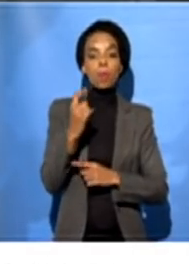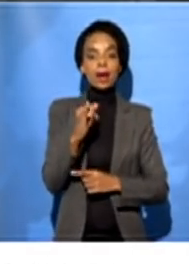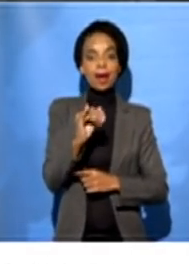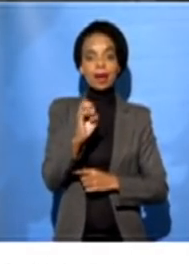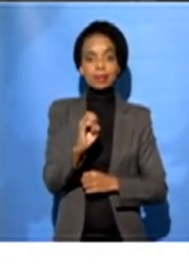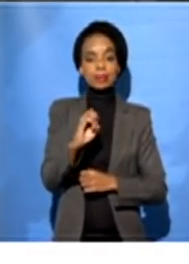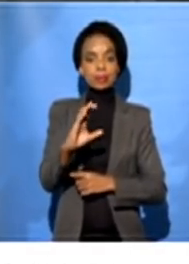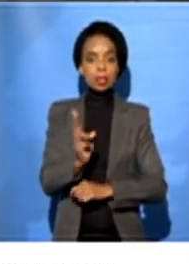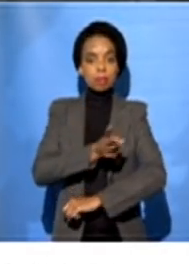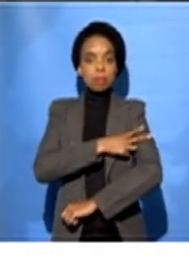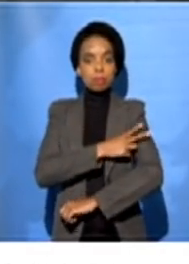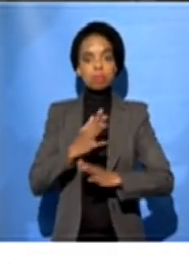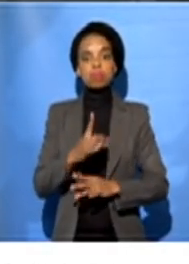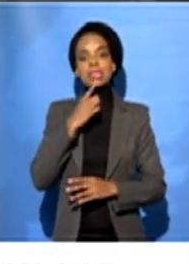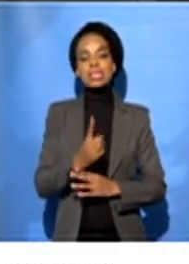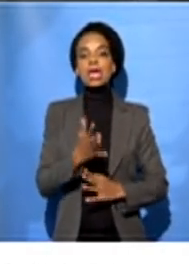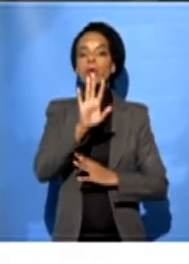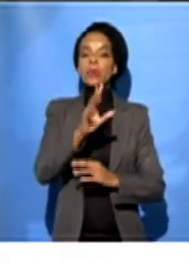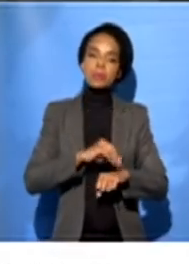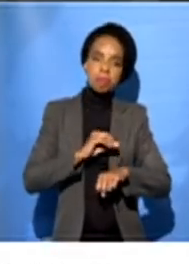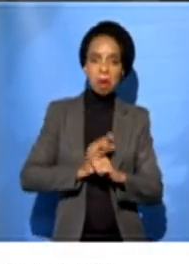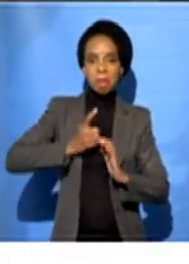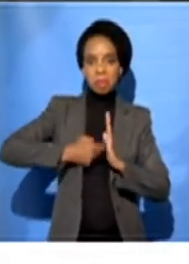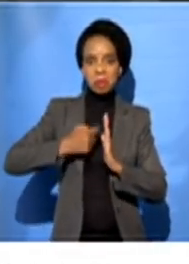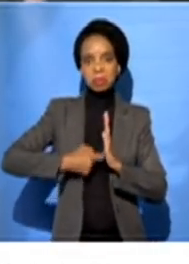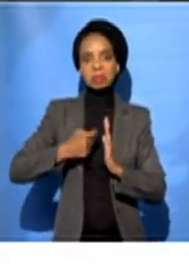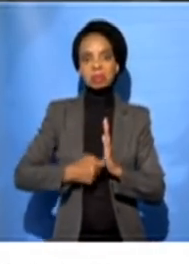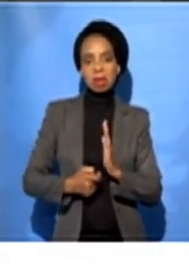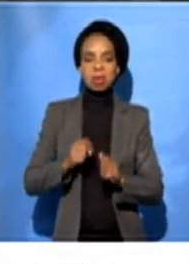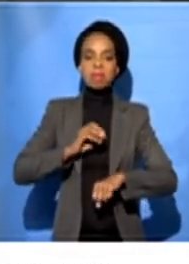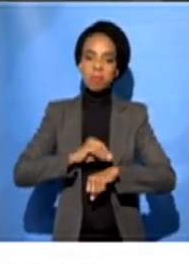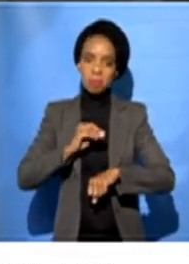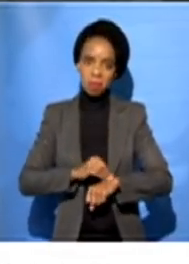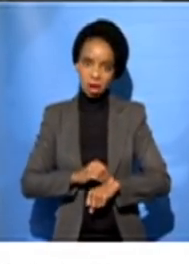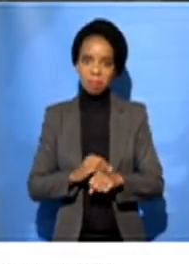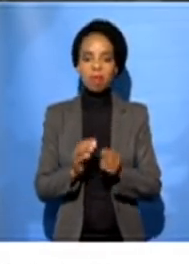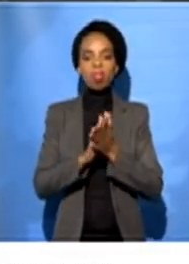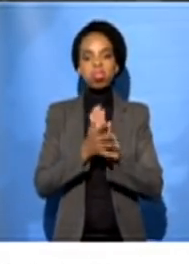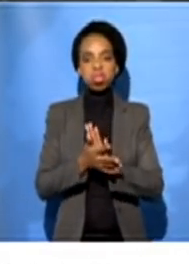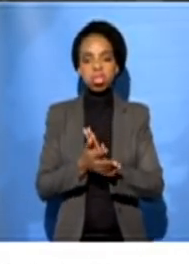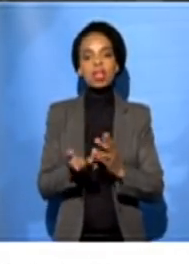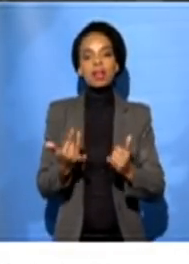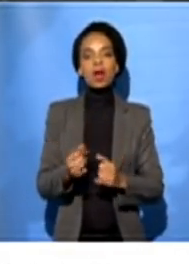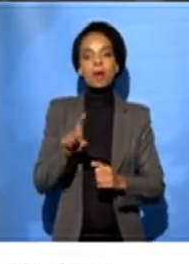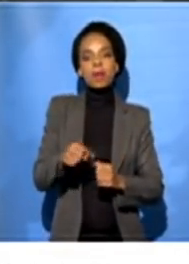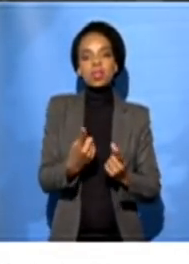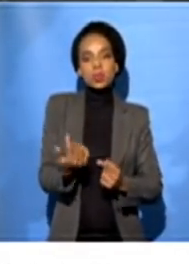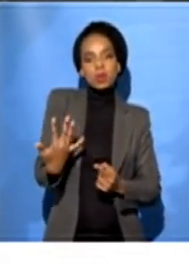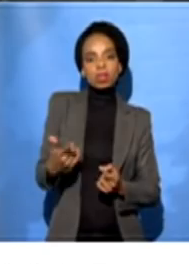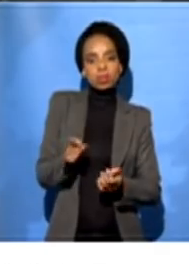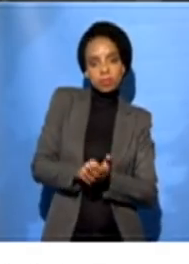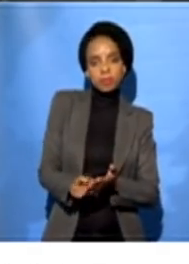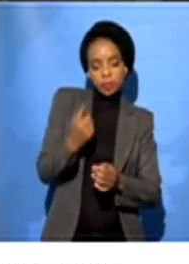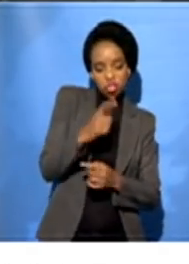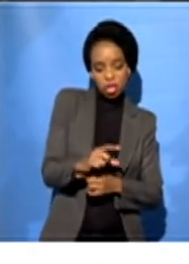that their scanner had broken down, so they had to do manual voting. So that's the situation. When we went around to